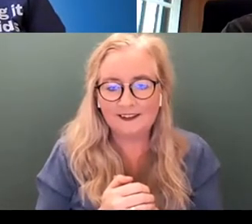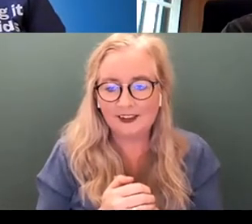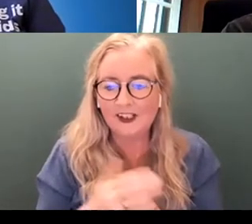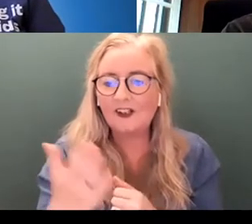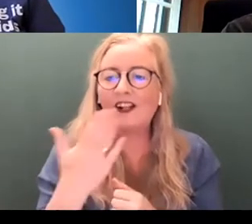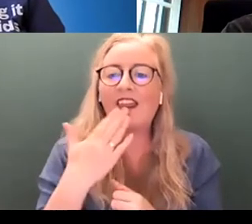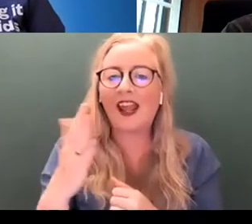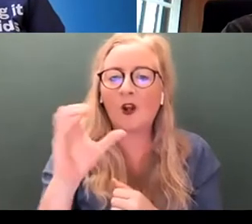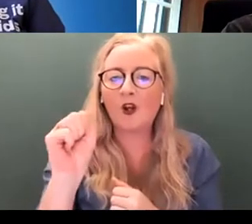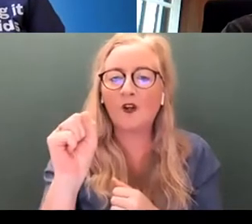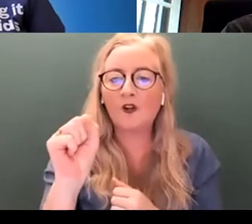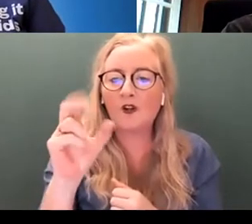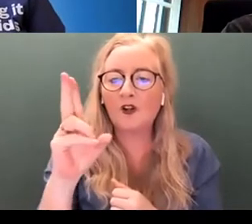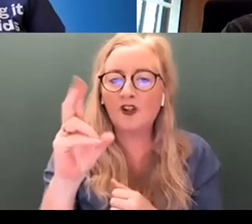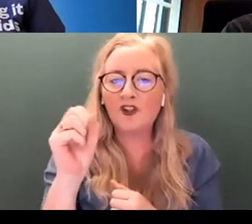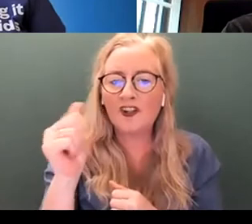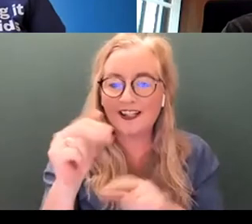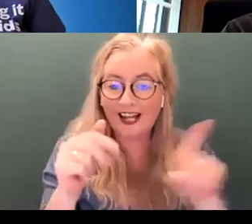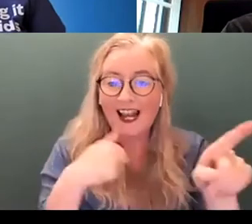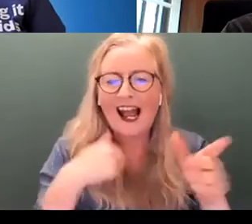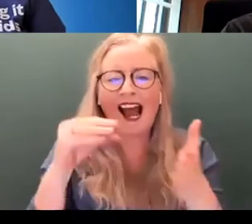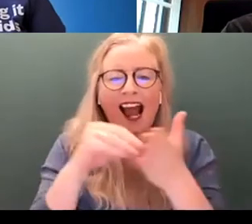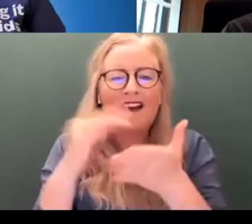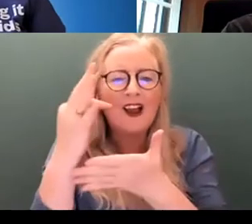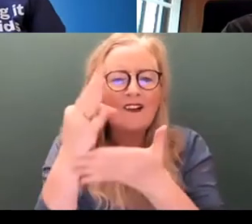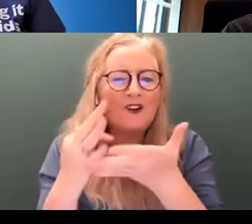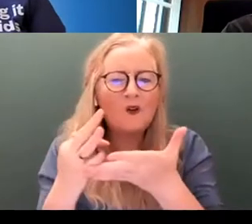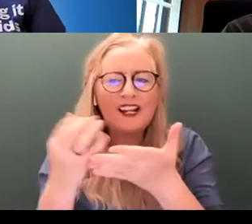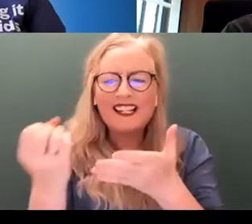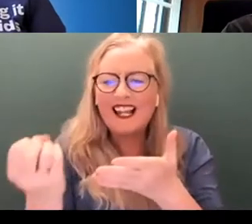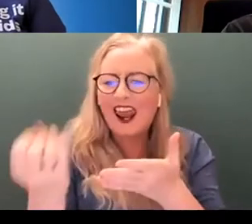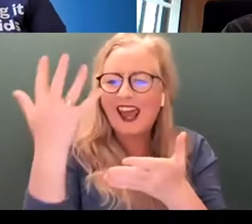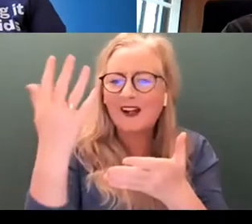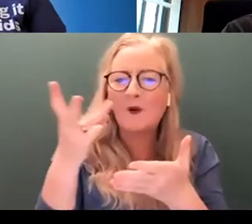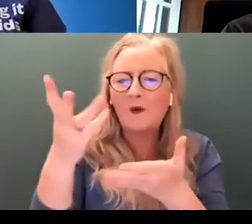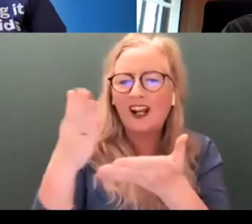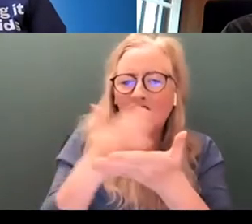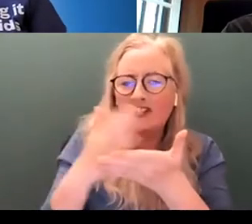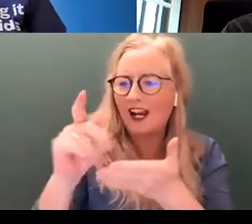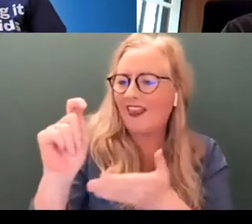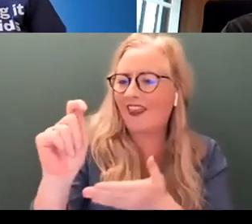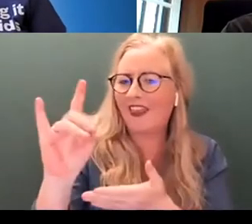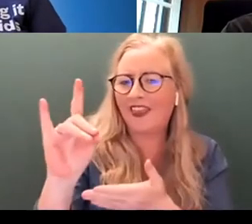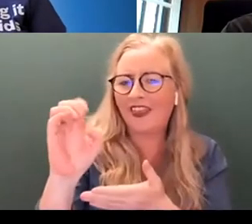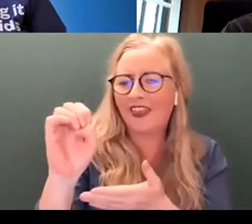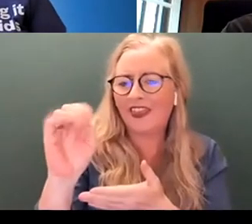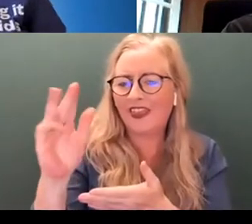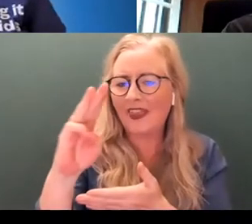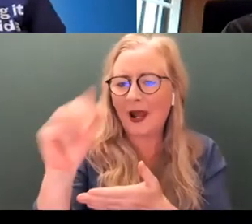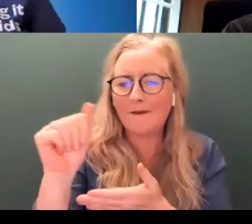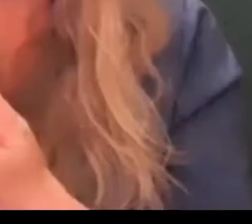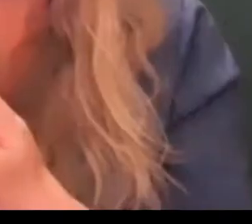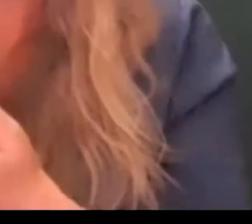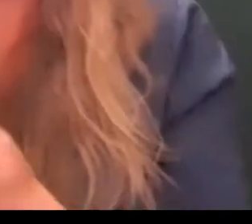you, Susan. And I just have a few slides that I'm going to share. So we'll just wait for those to appear.